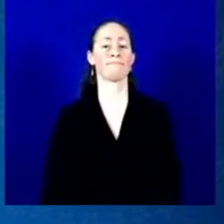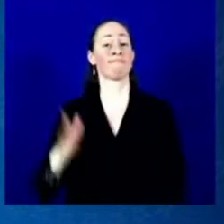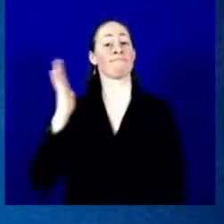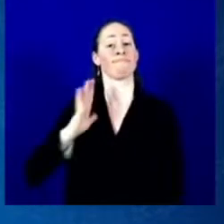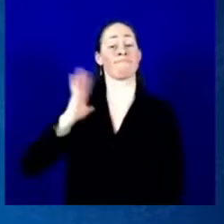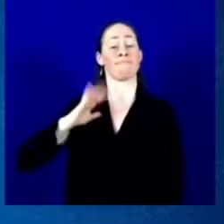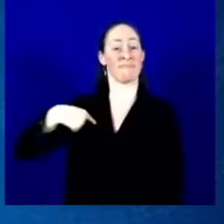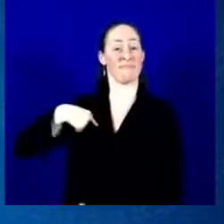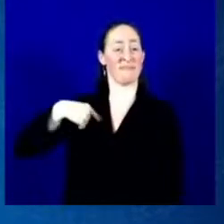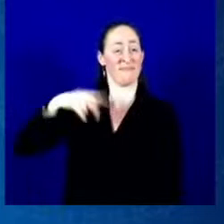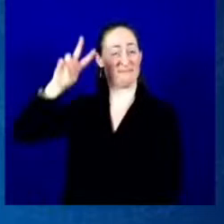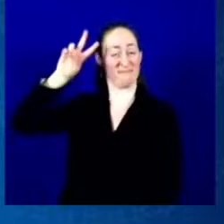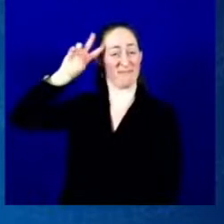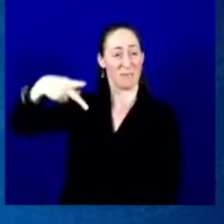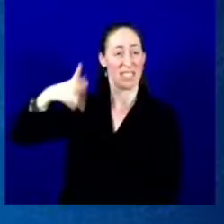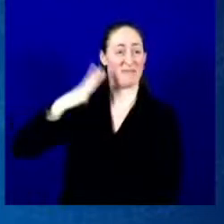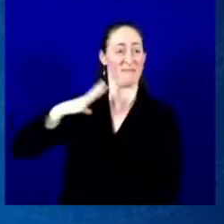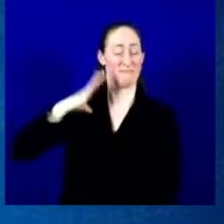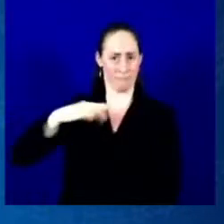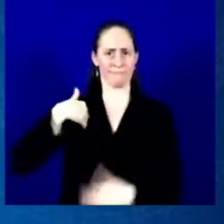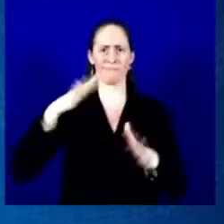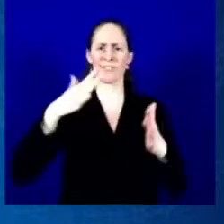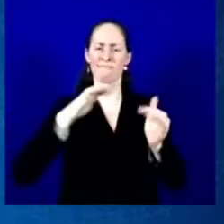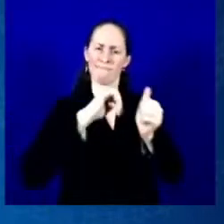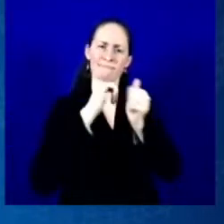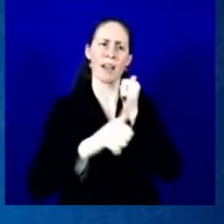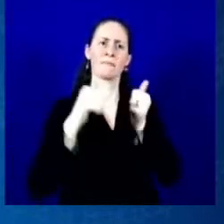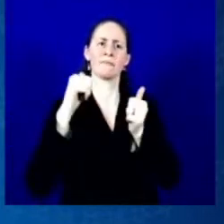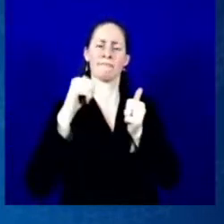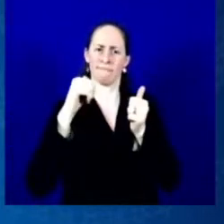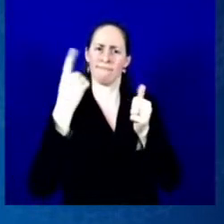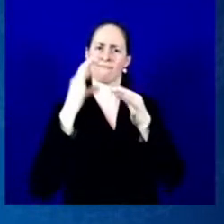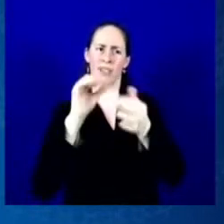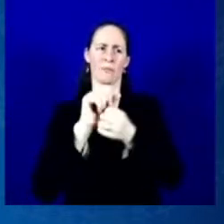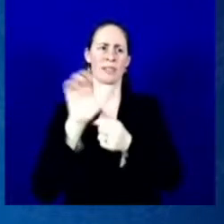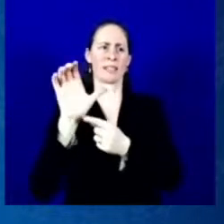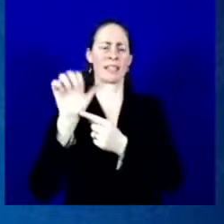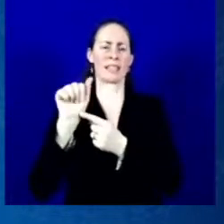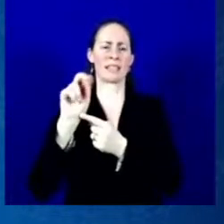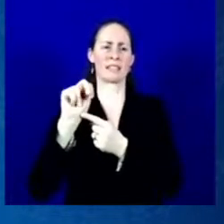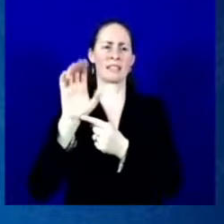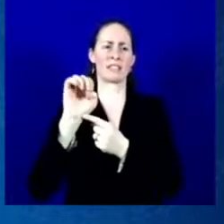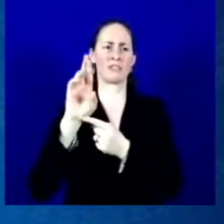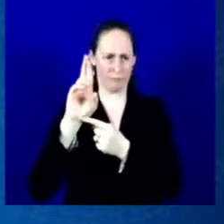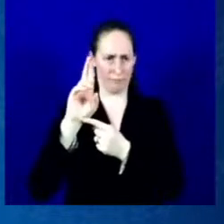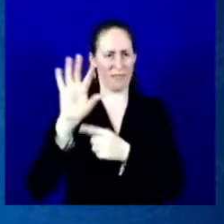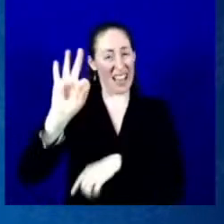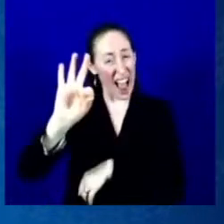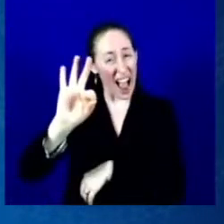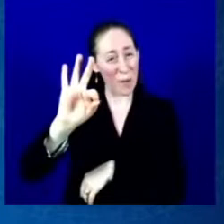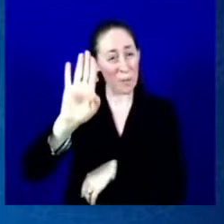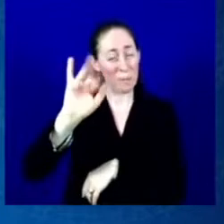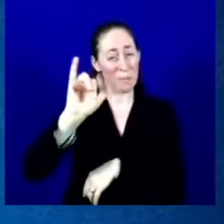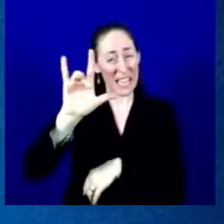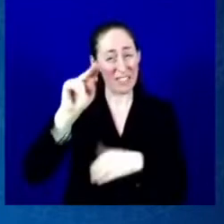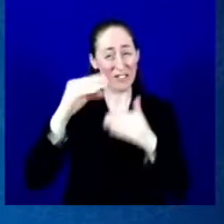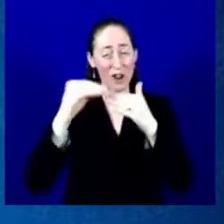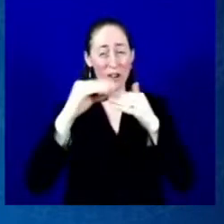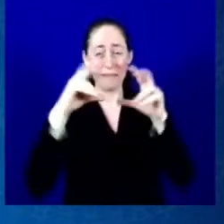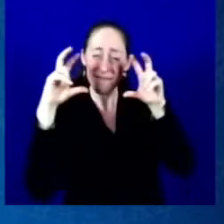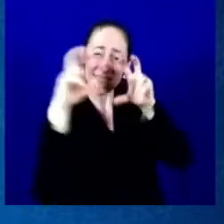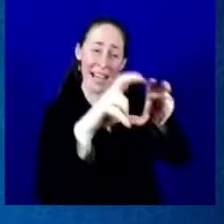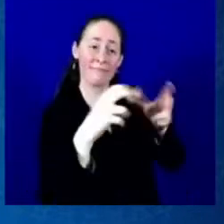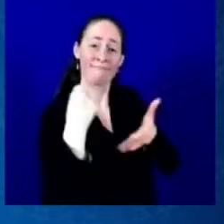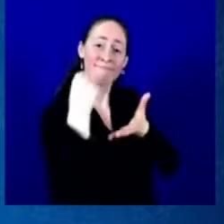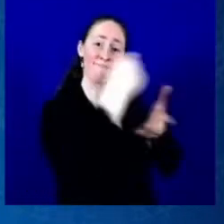Almost $9 million going to NIH. And if you excuse the point of personal privilege, I'll never forget you standing, Mitch,